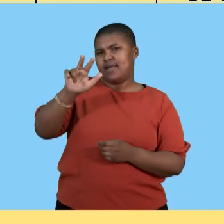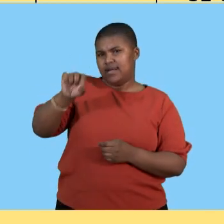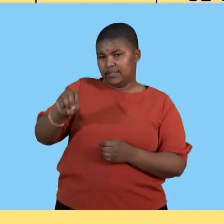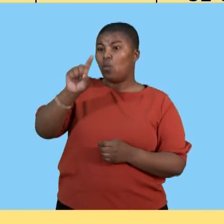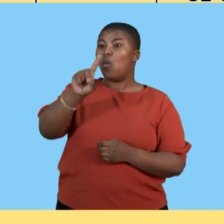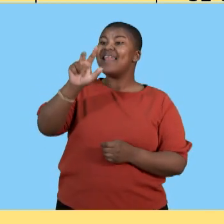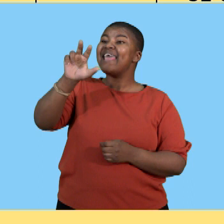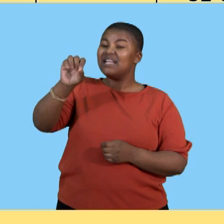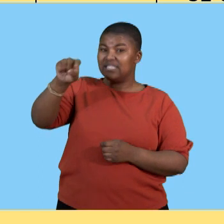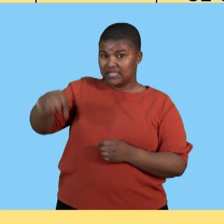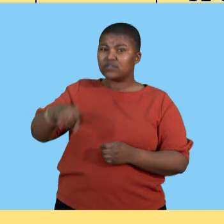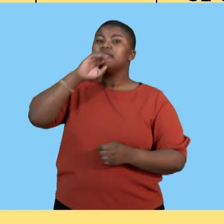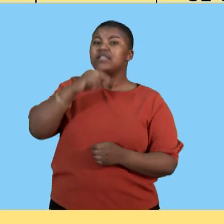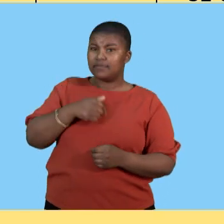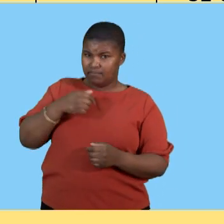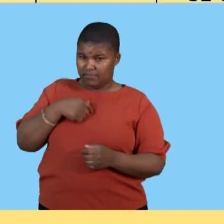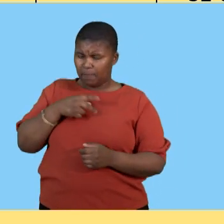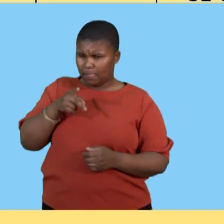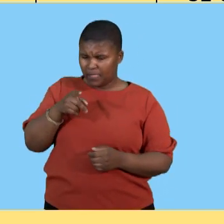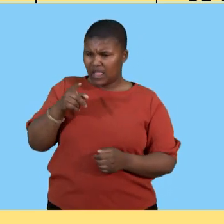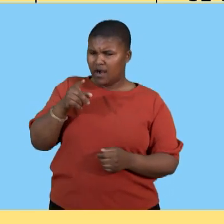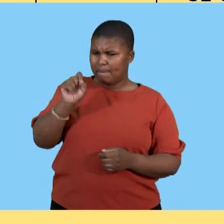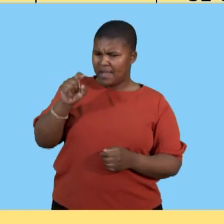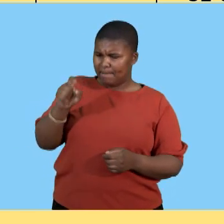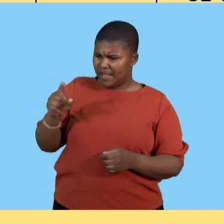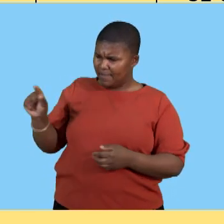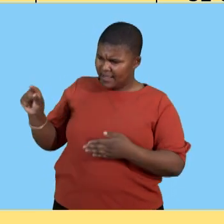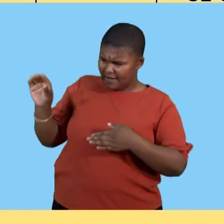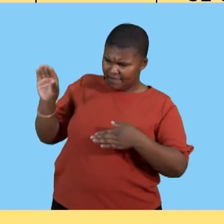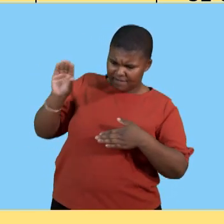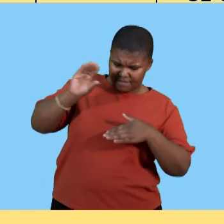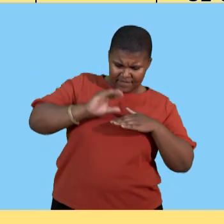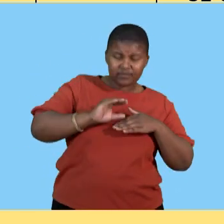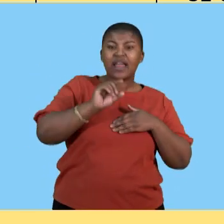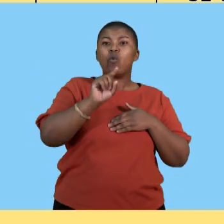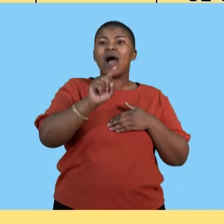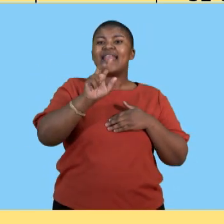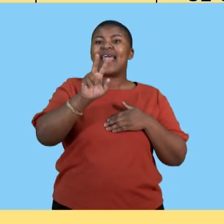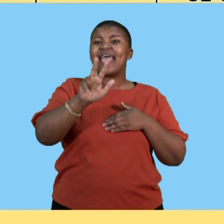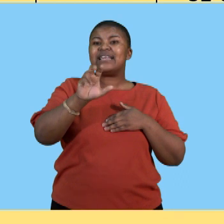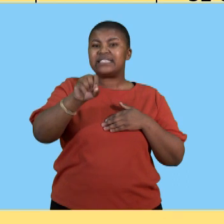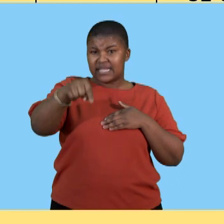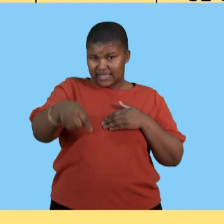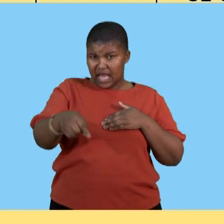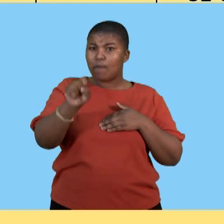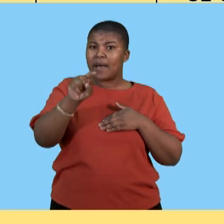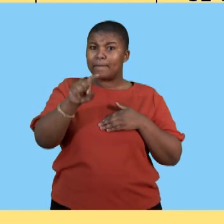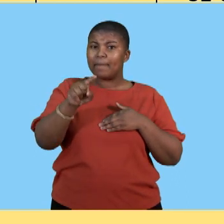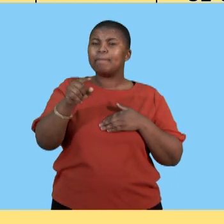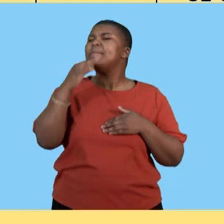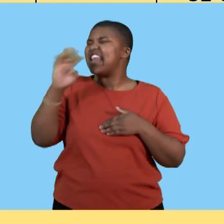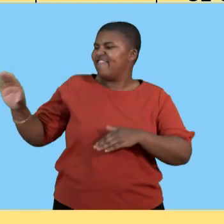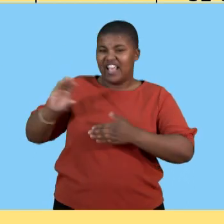So it means if I take that investment of 180,000, that